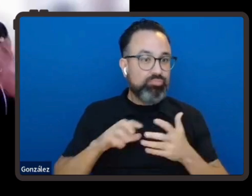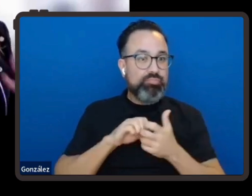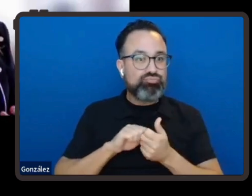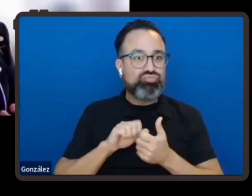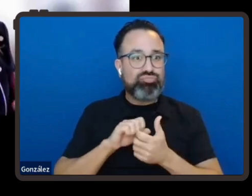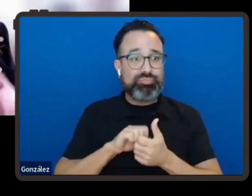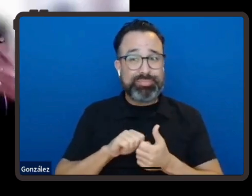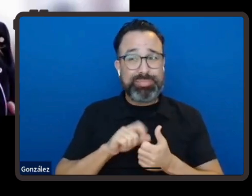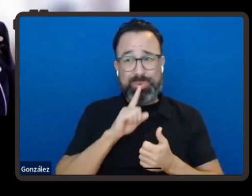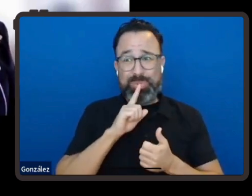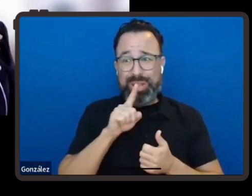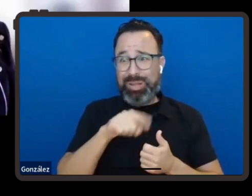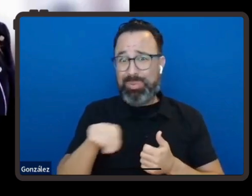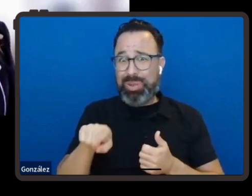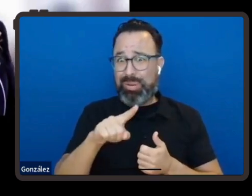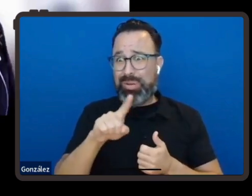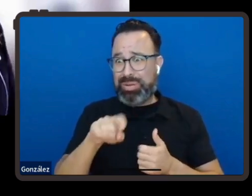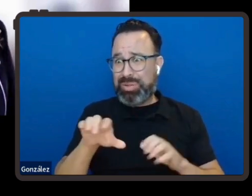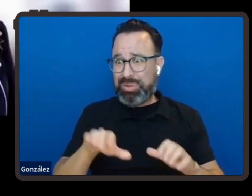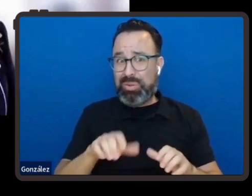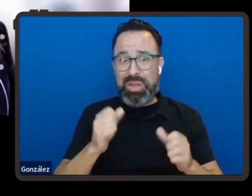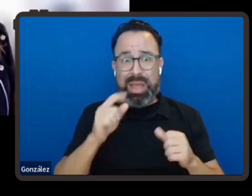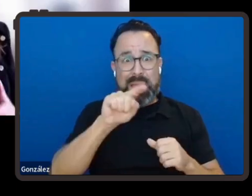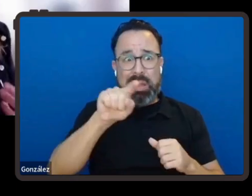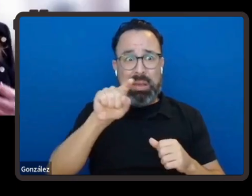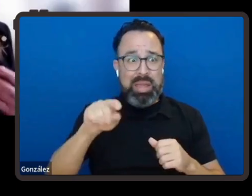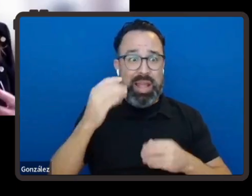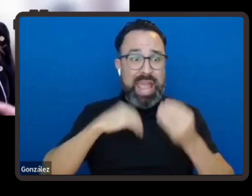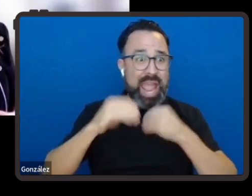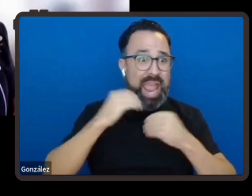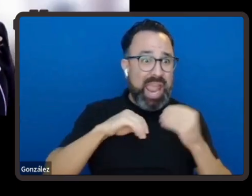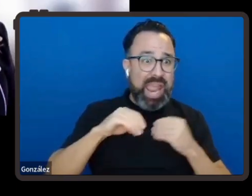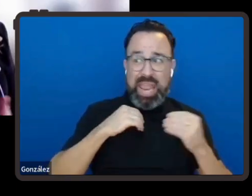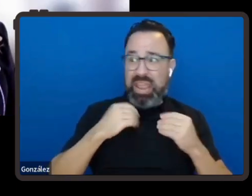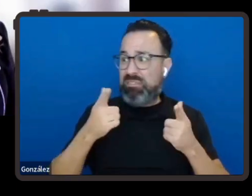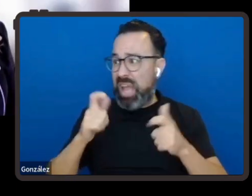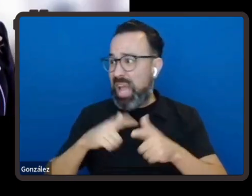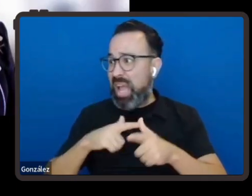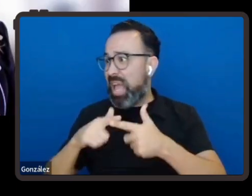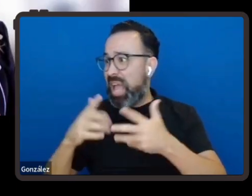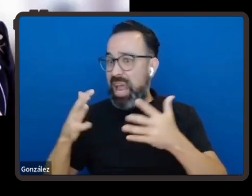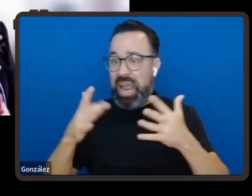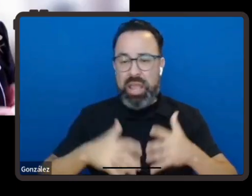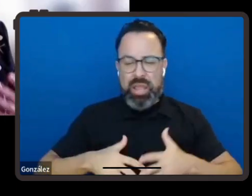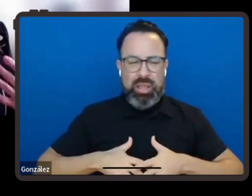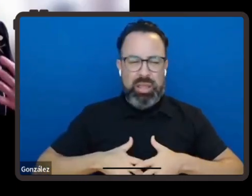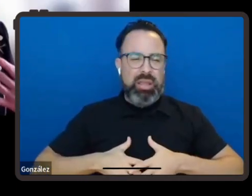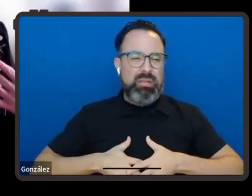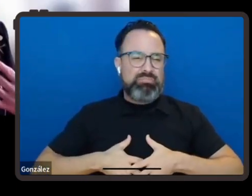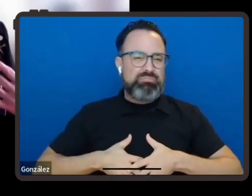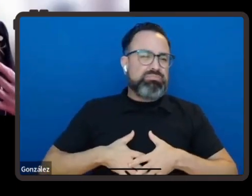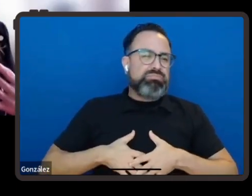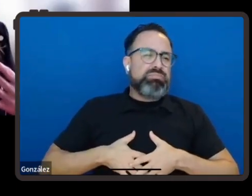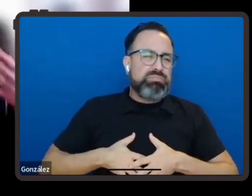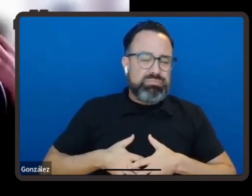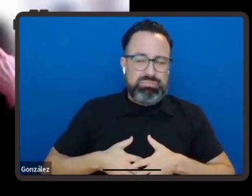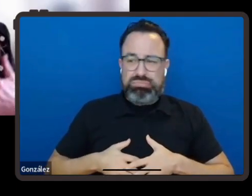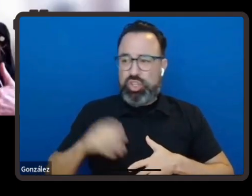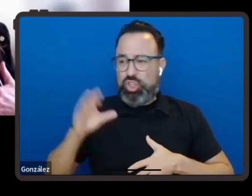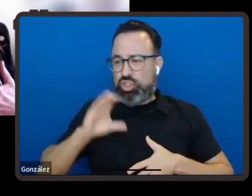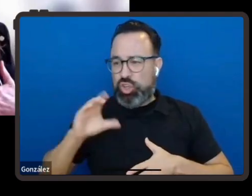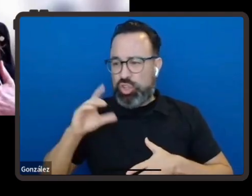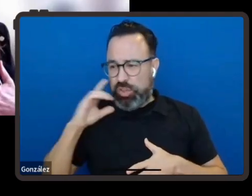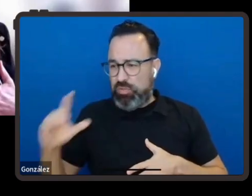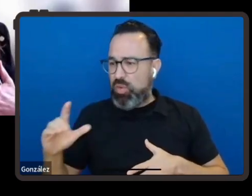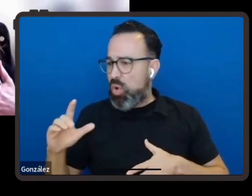us rush a meal or rush lunch and then, oh, I've got some reflux, I need a Tums now. So I think looking at top